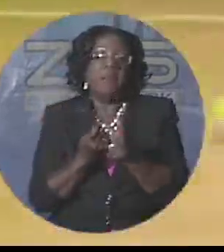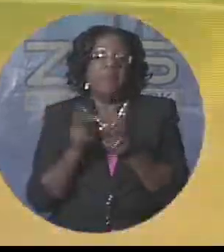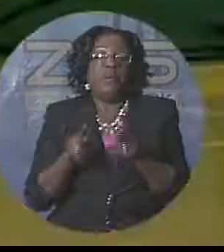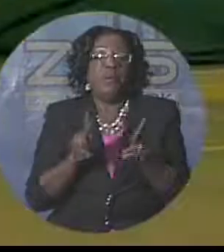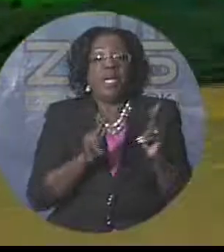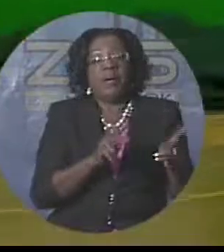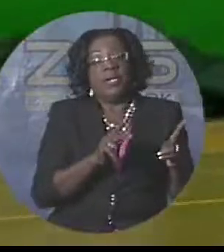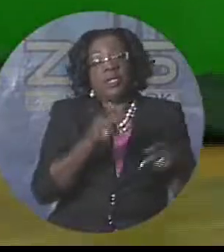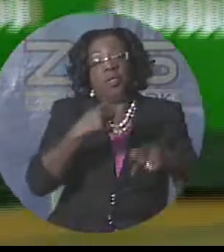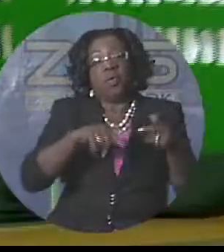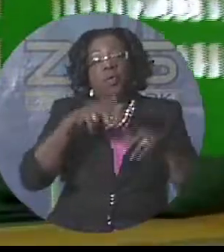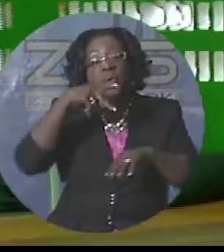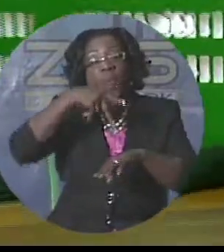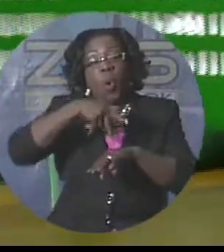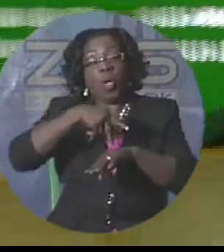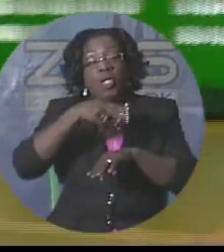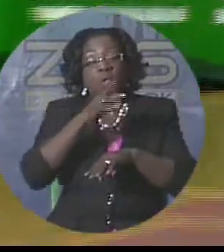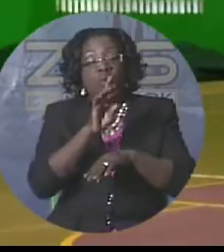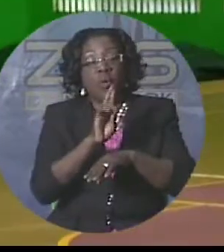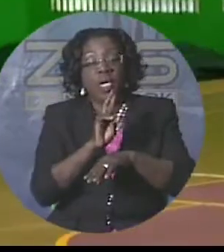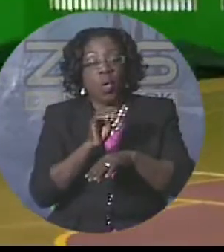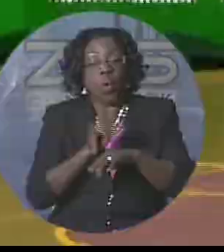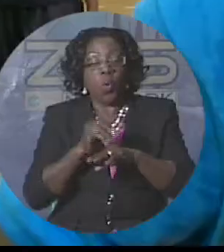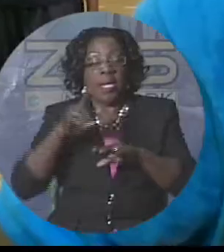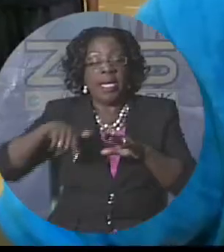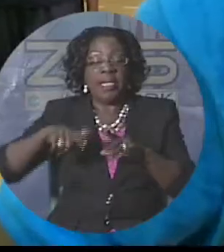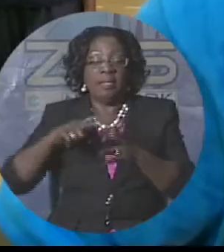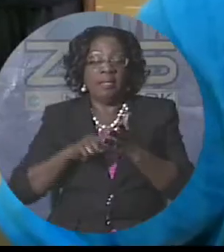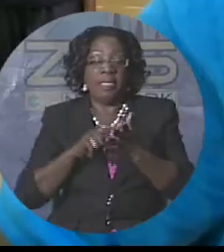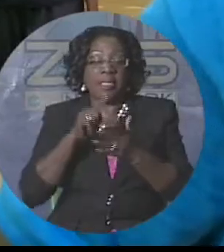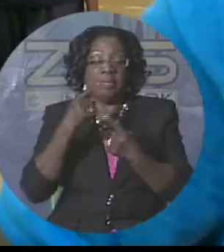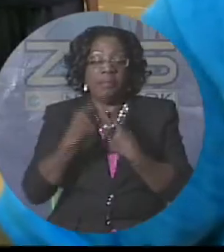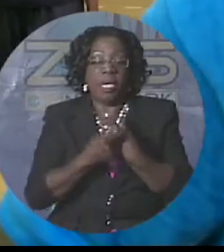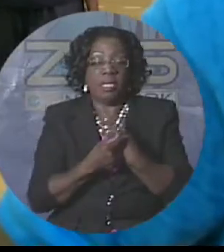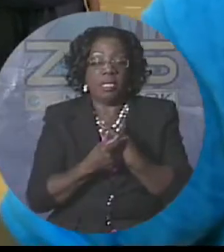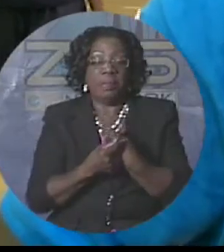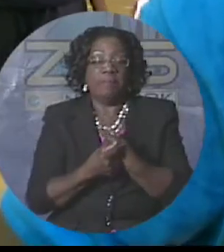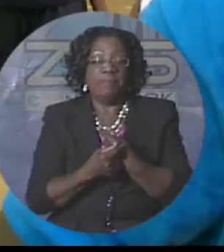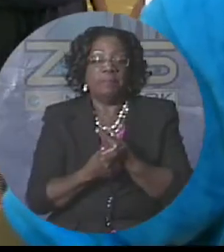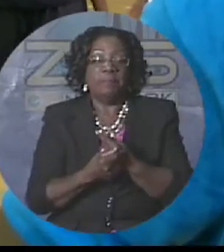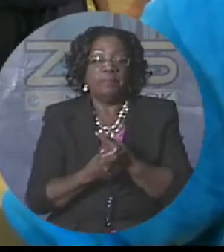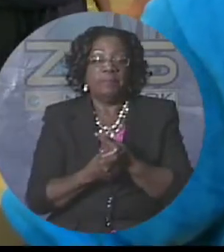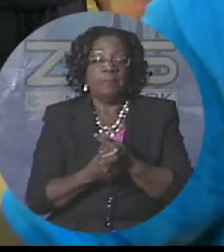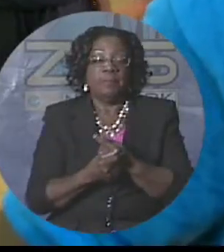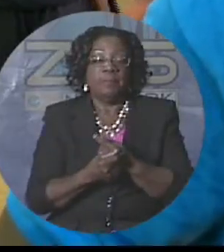Rico. As for what the emphasis is right now, defense. That's going to be the key.